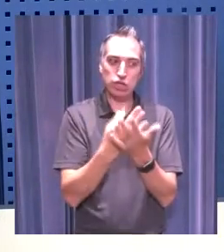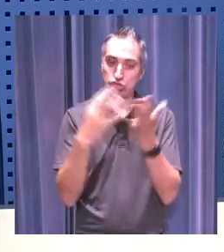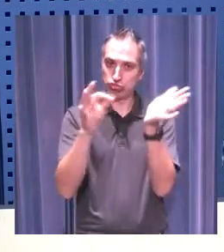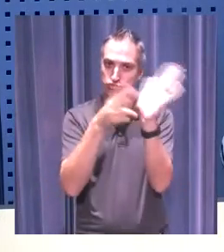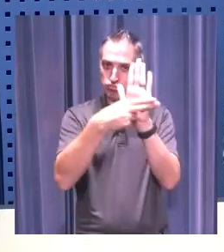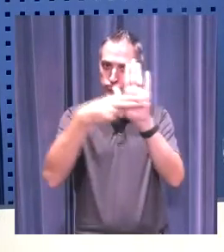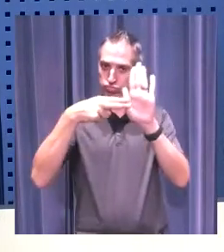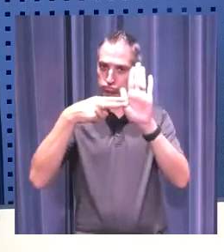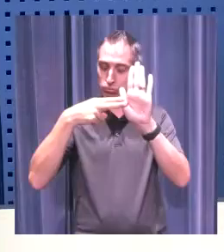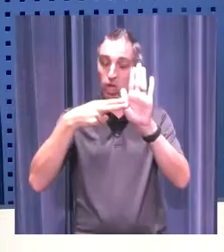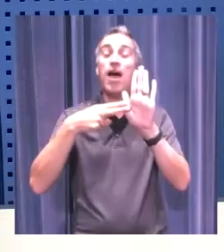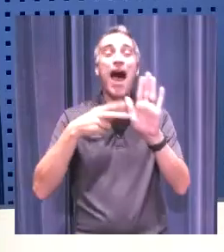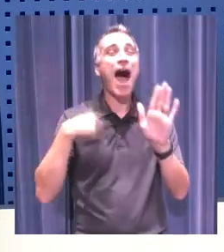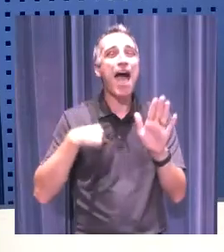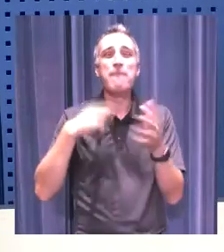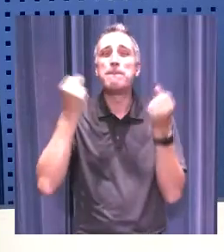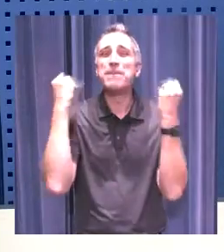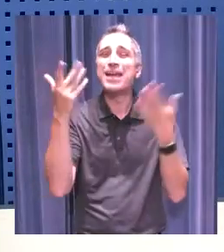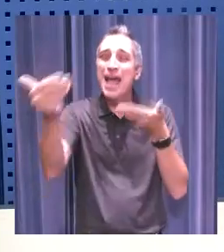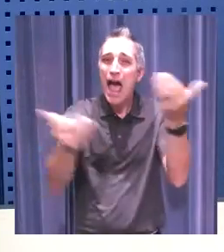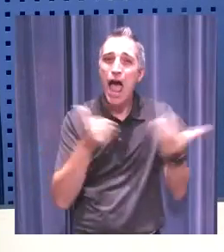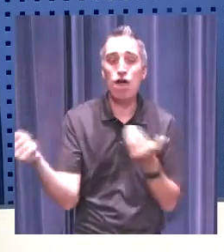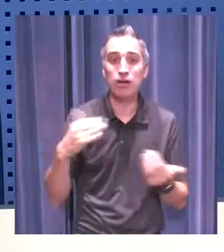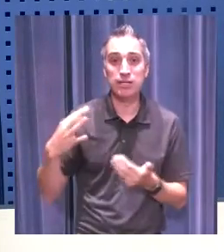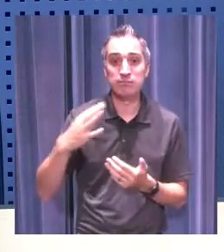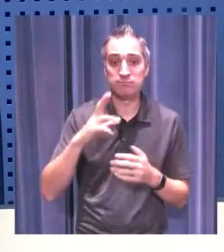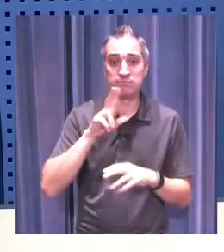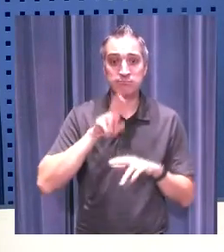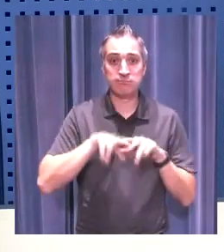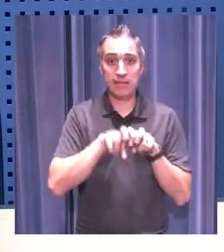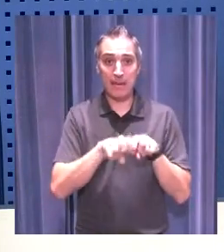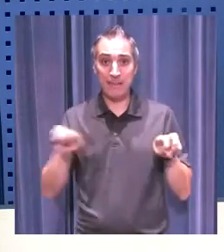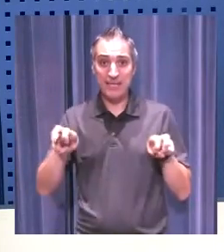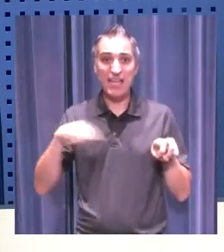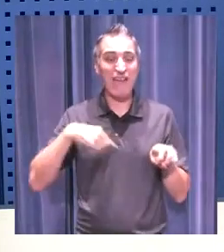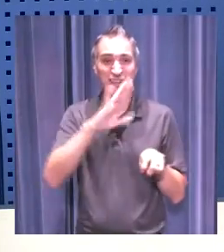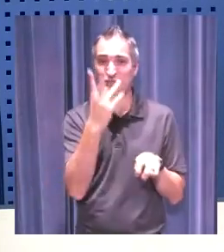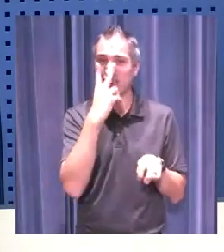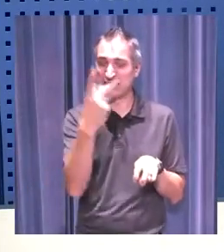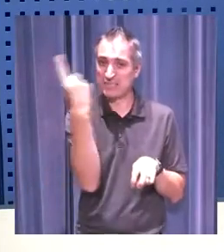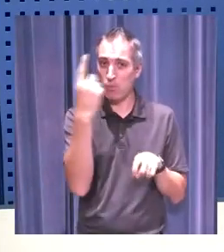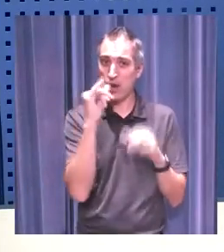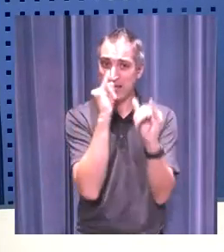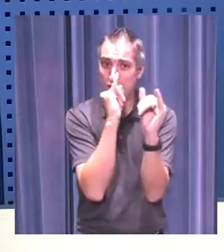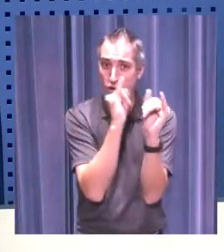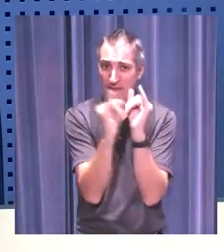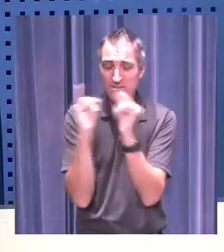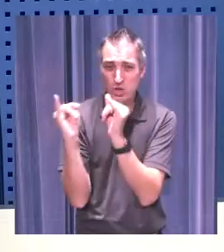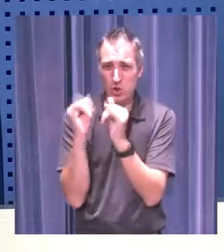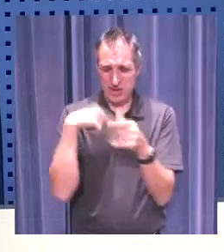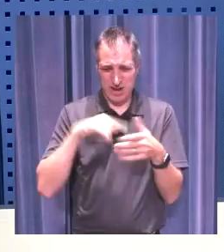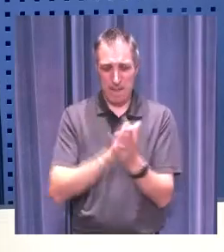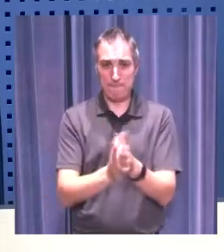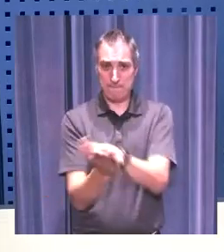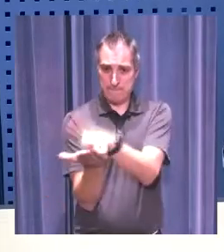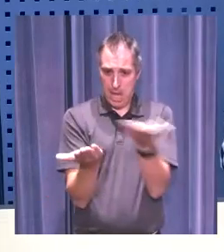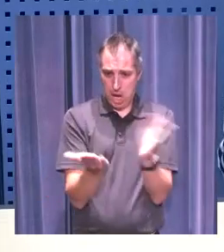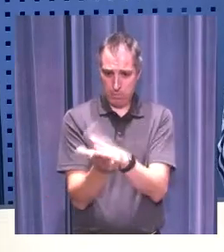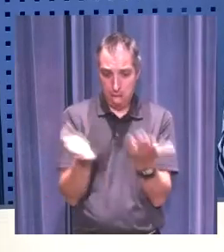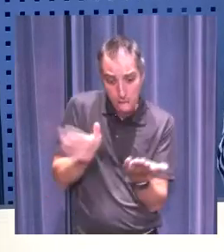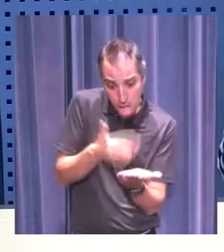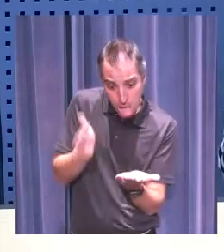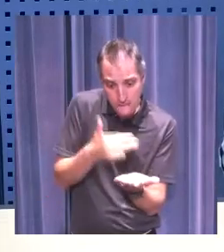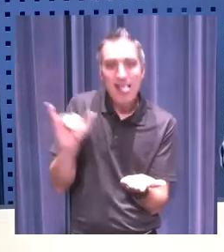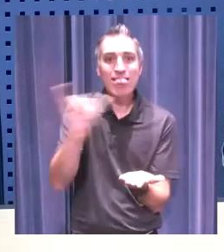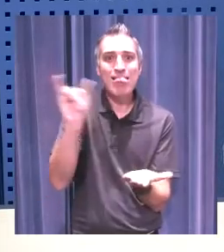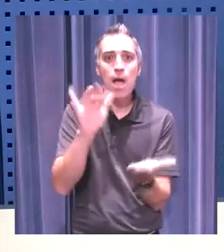served on many hiring committees, yet I'd never seen someone at an interview referencing a binder full of notes and treating it as if it were an open